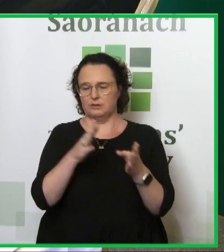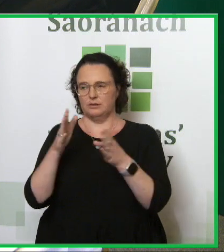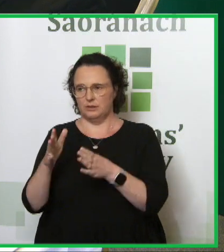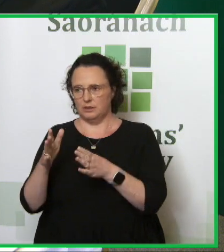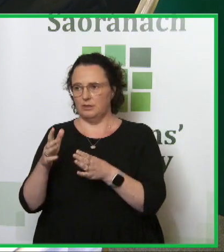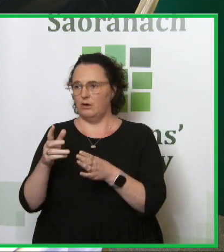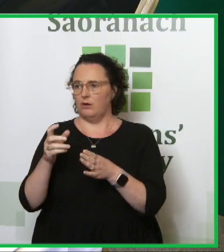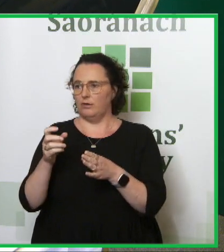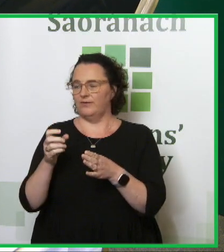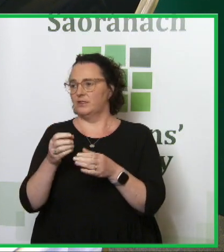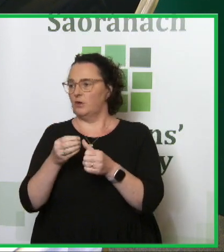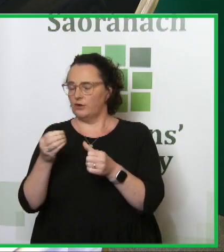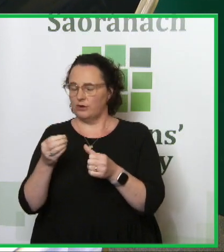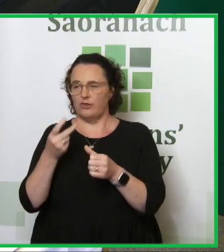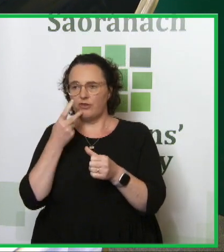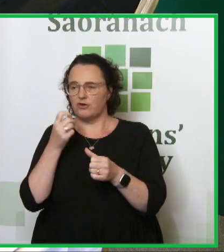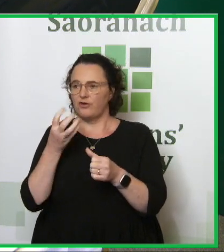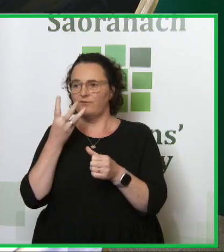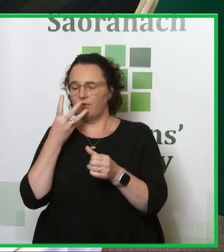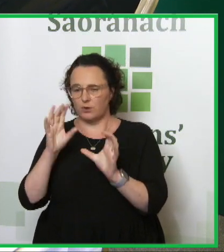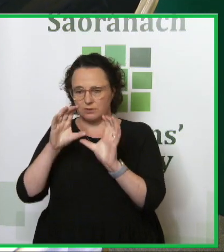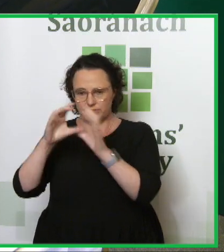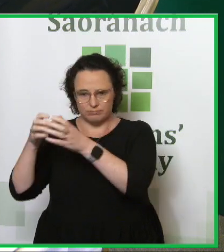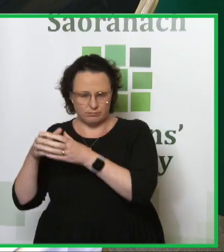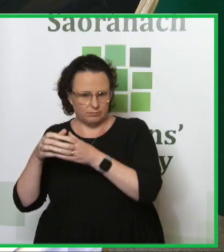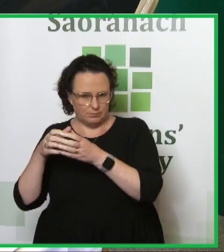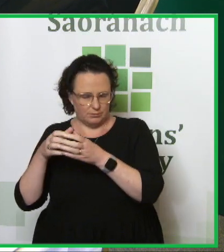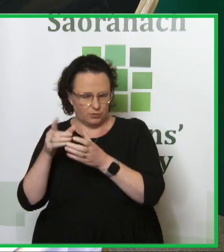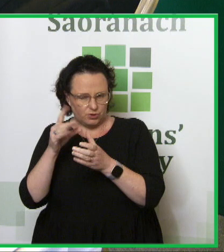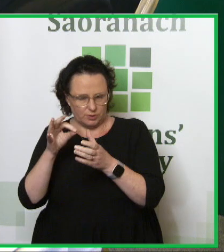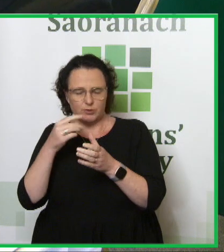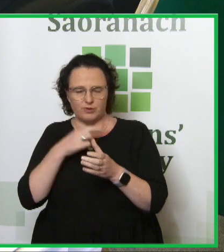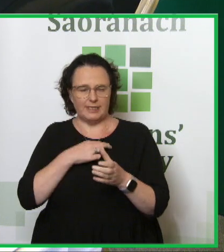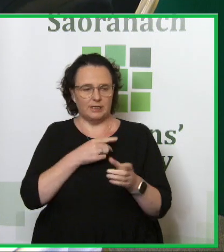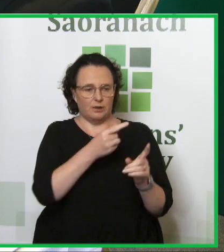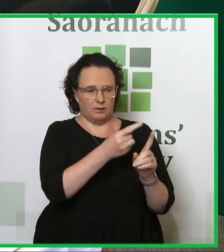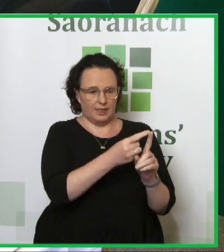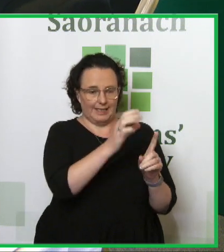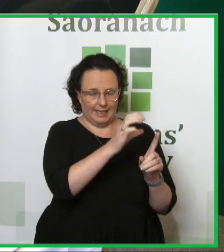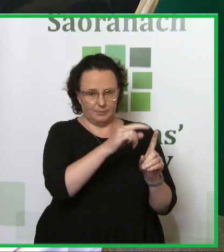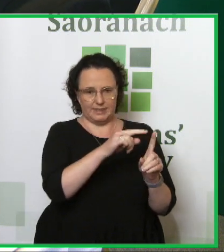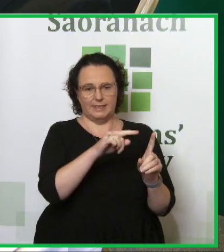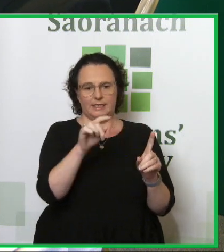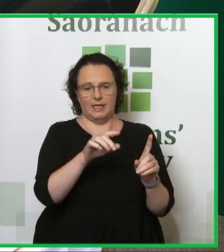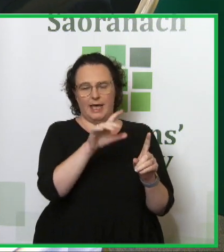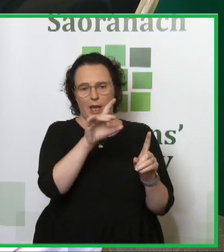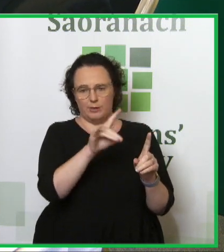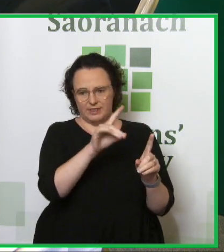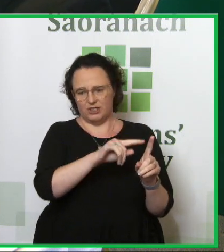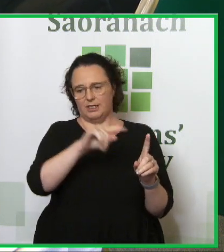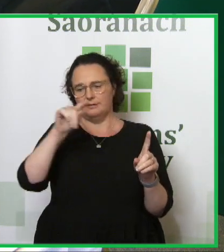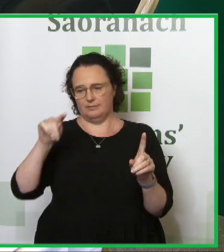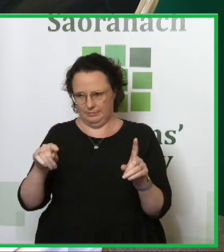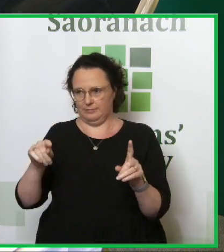fourth set of drugs. Everything else folds in under all other drugs. Okay, 2 more. I'm going to go to table number 1 first,